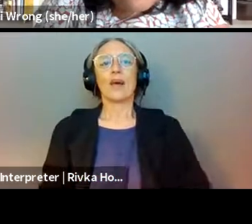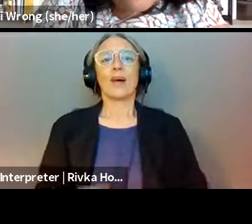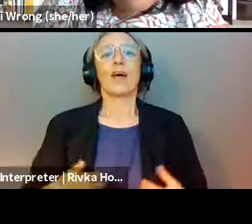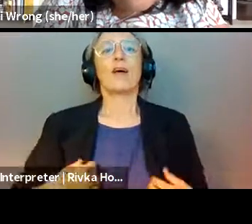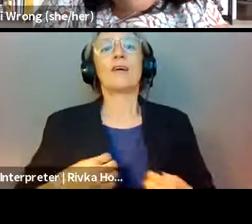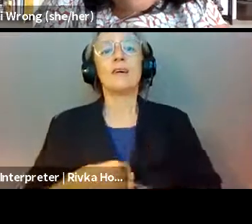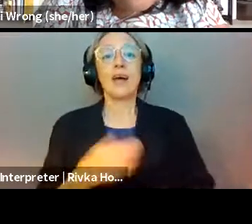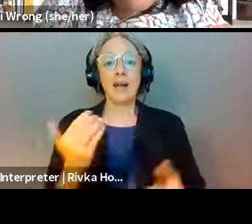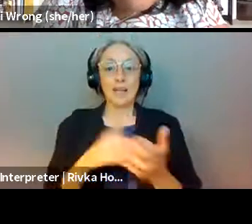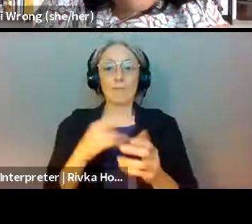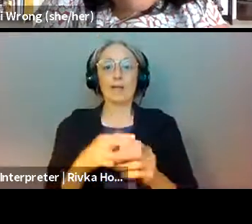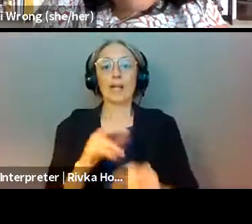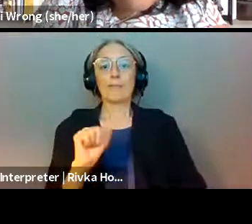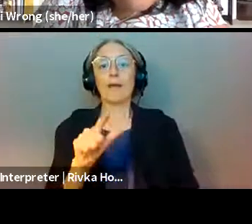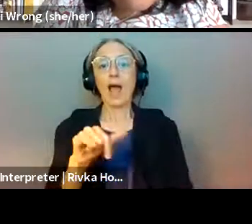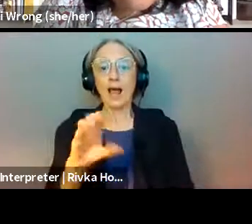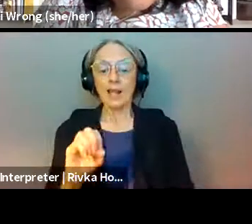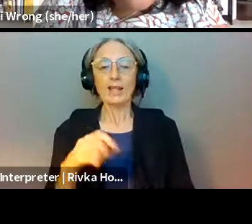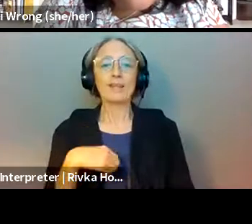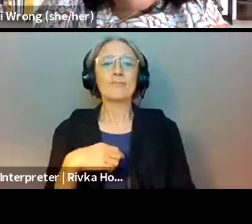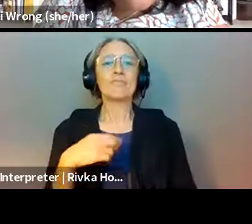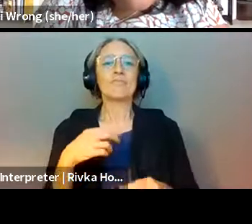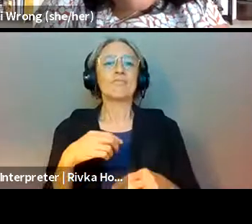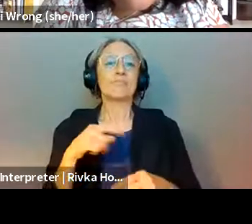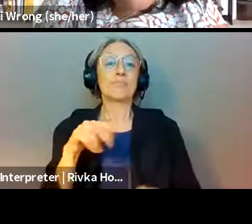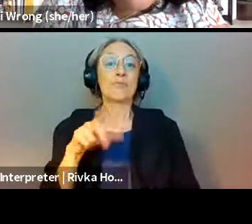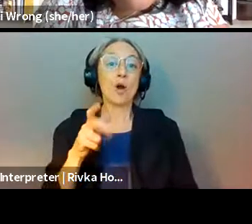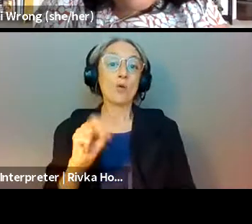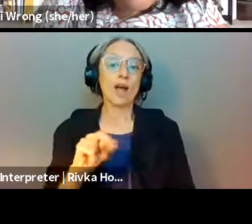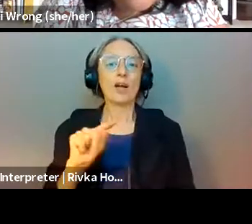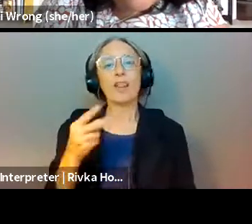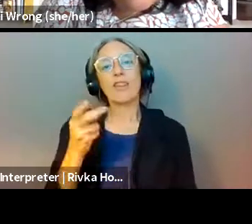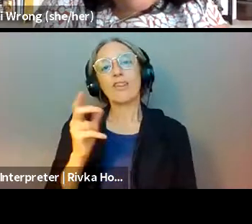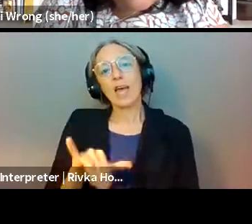Again, my name is Ali. I use they and she pronouns,